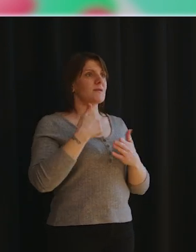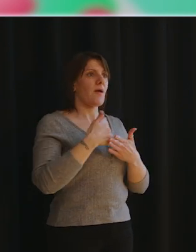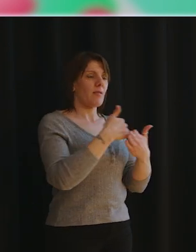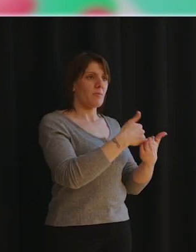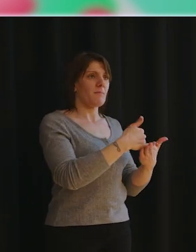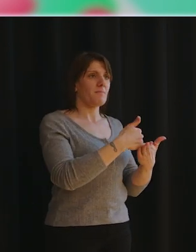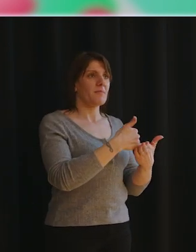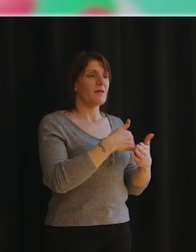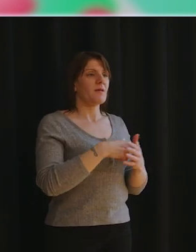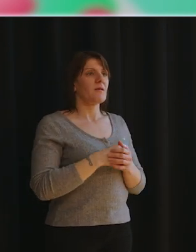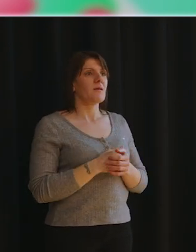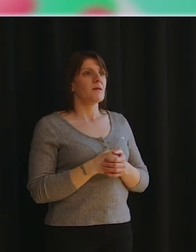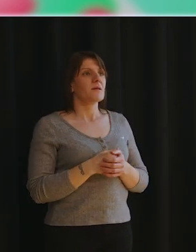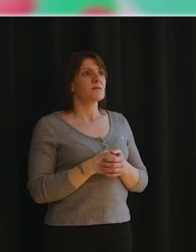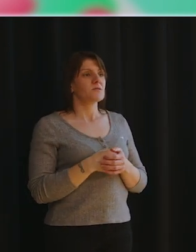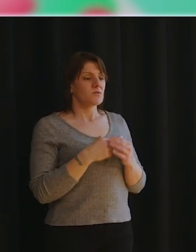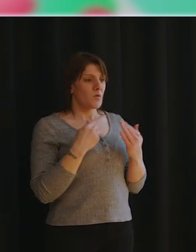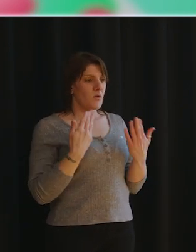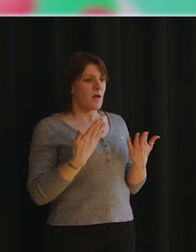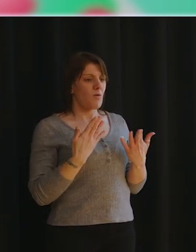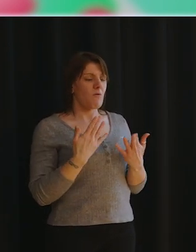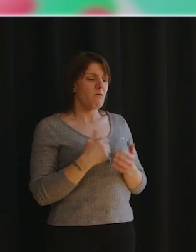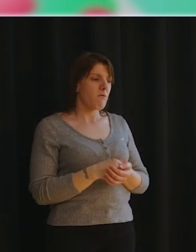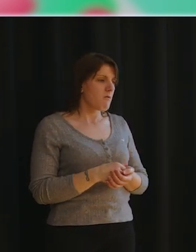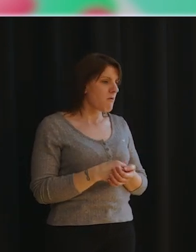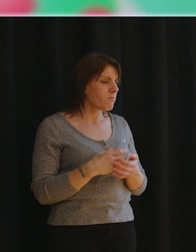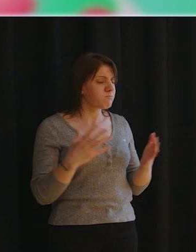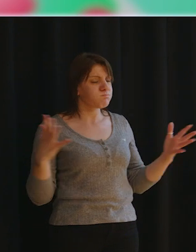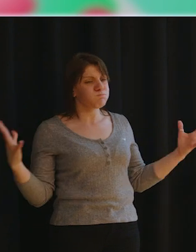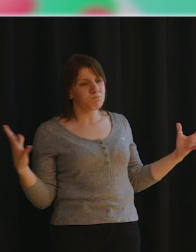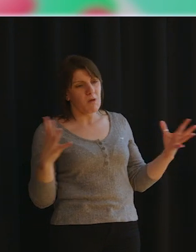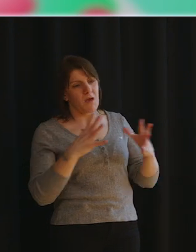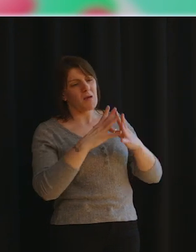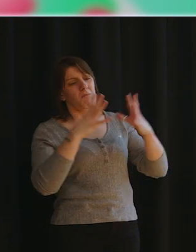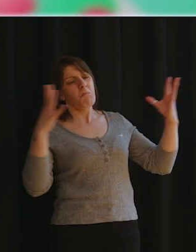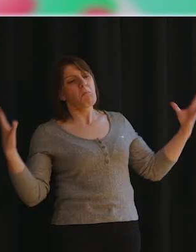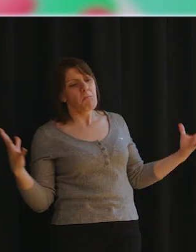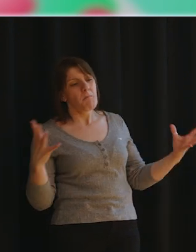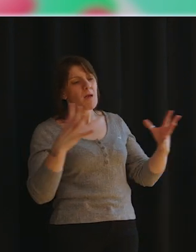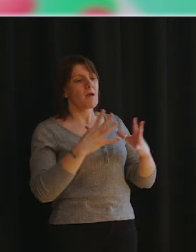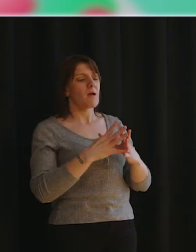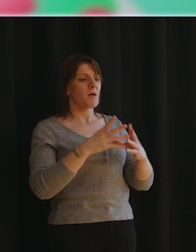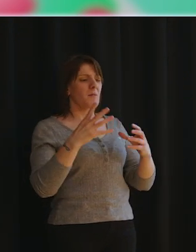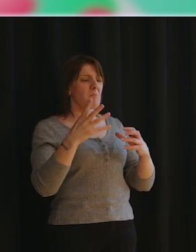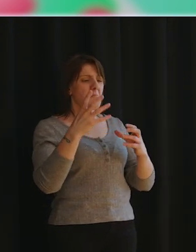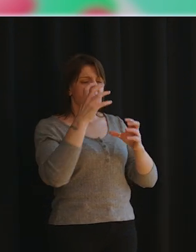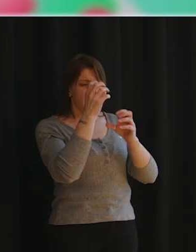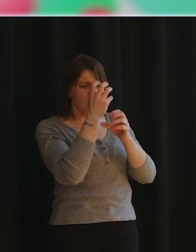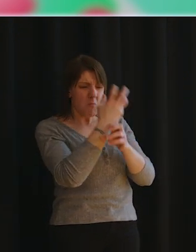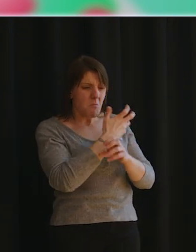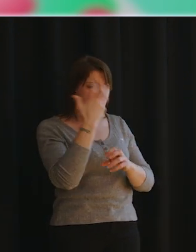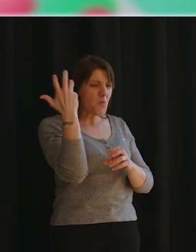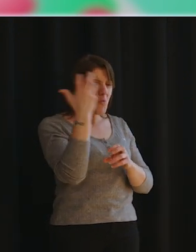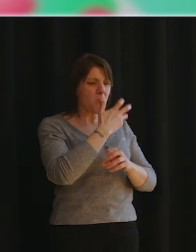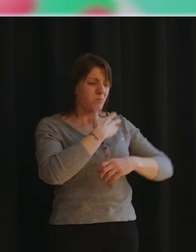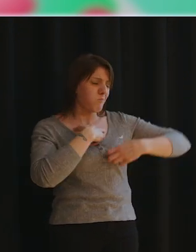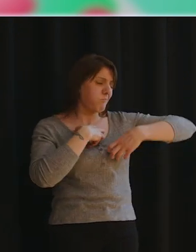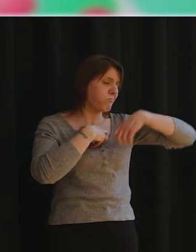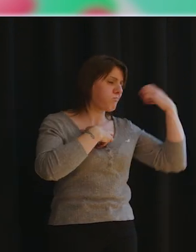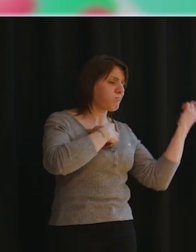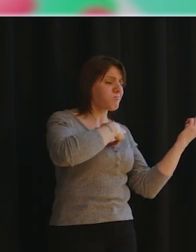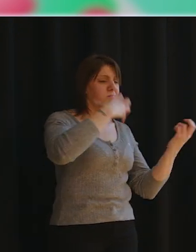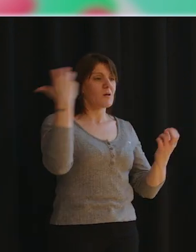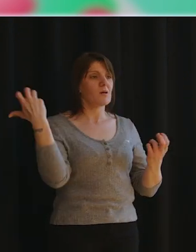then there comes the excessive mood swings, and I'll bring this back to anybody's understanding of this, which is